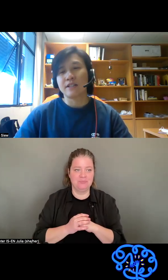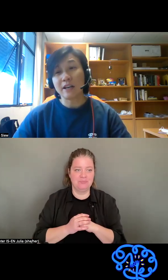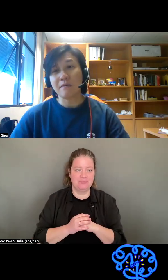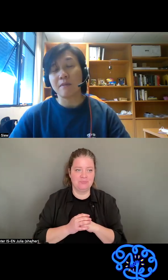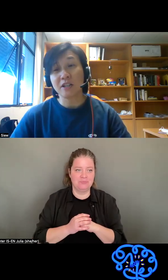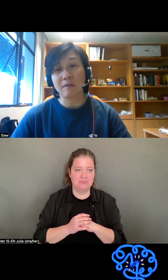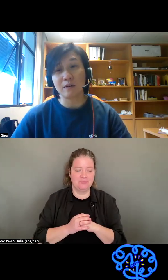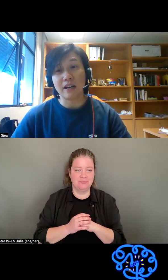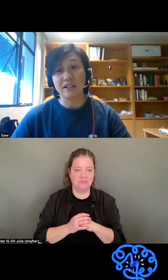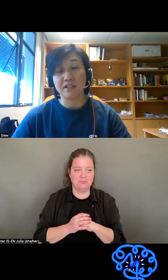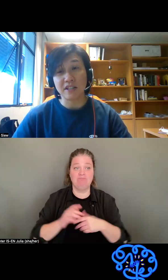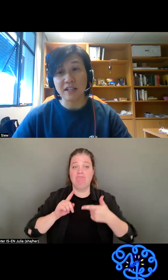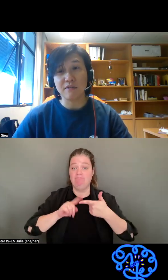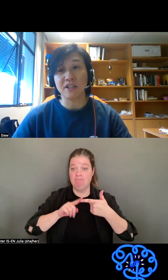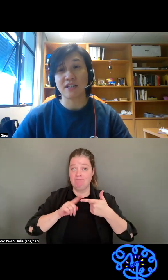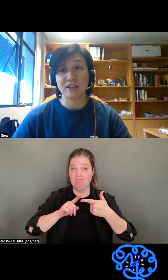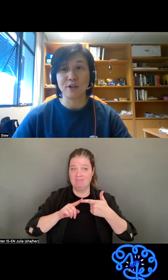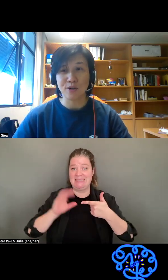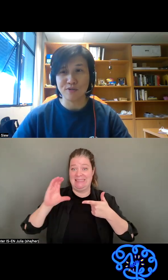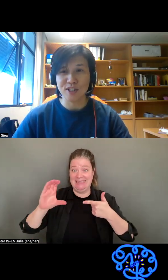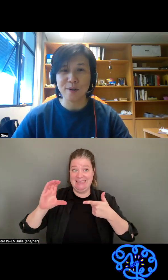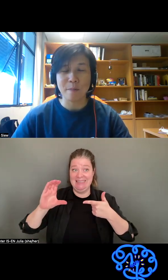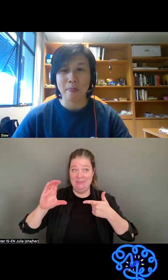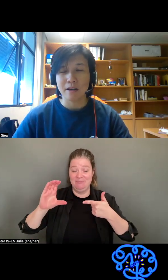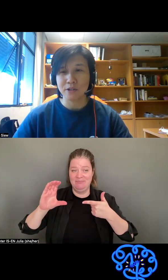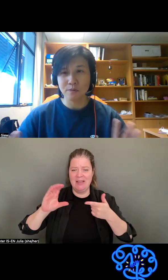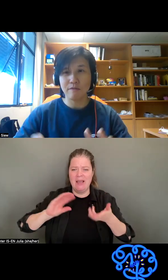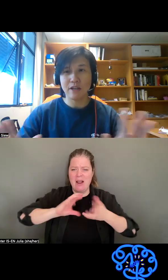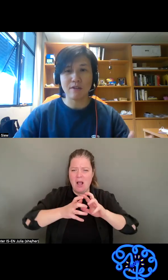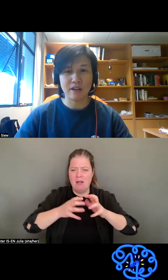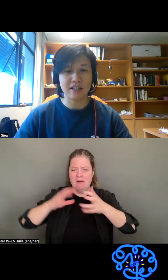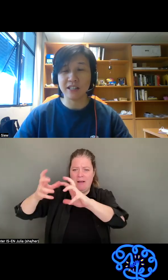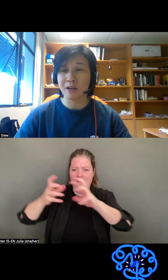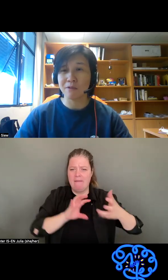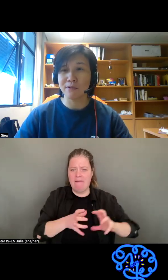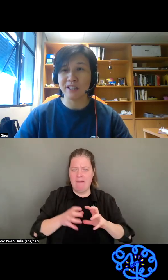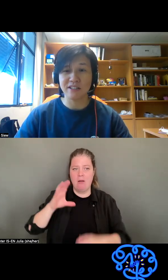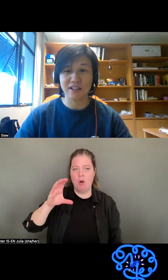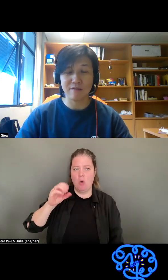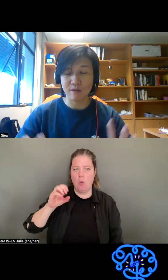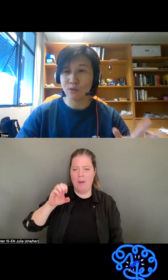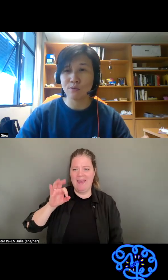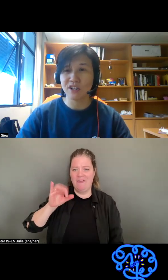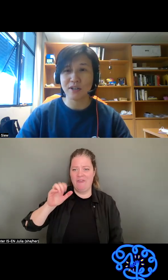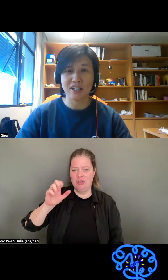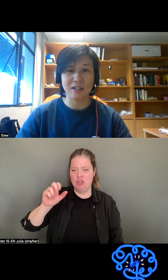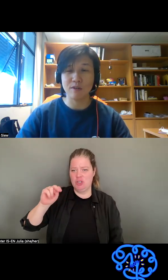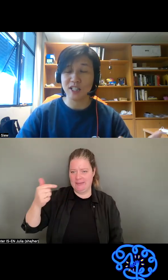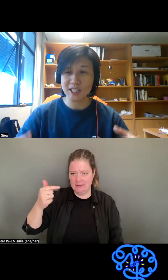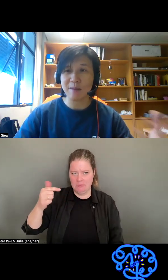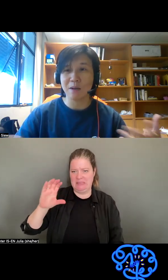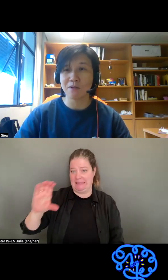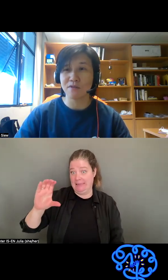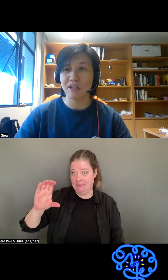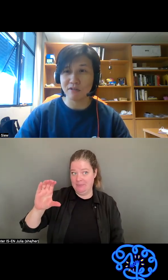So the second measure that we looked at is C, which is clustering coefficient. And so what we have as an example here is that we have two words actually with